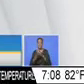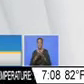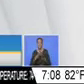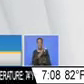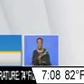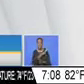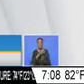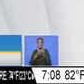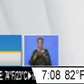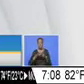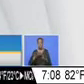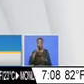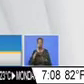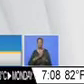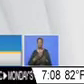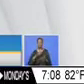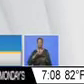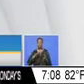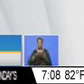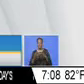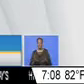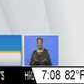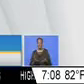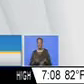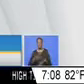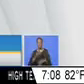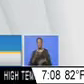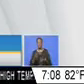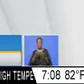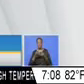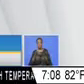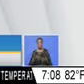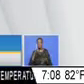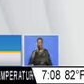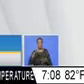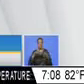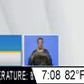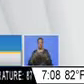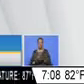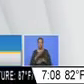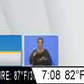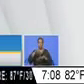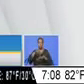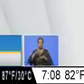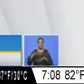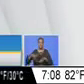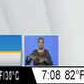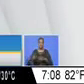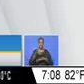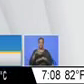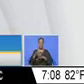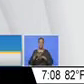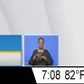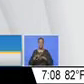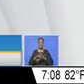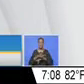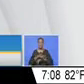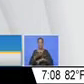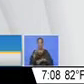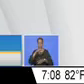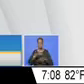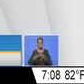was pronounced dead. The other injured persons are expected to be flown to New Providence later today for